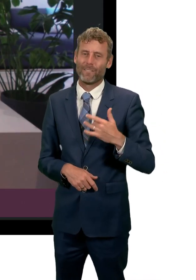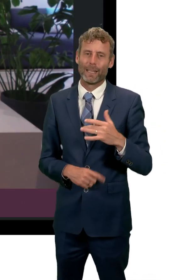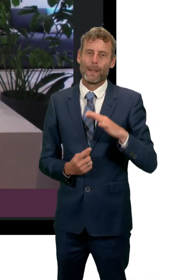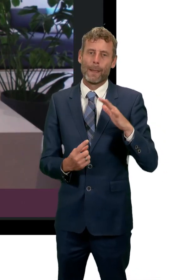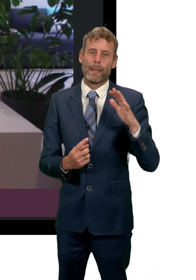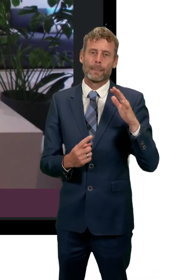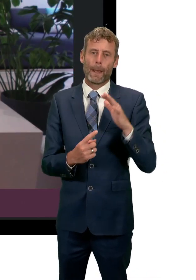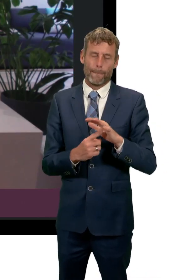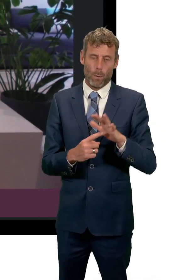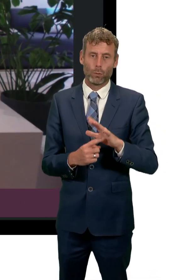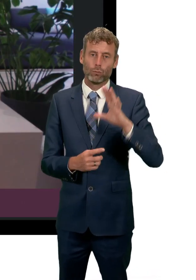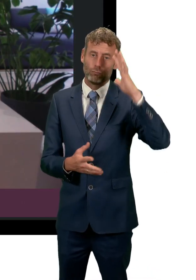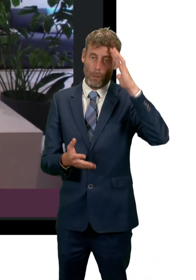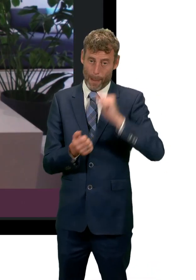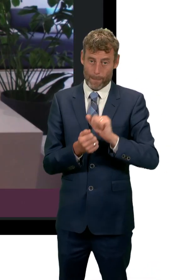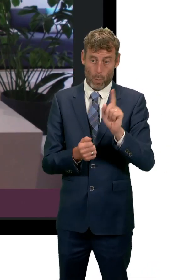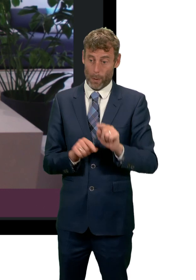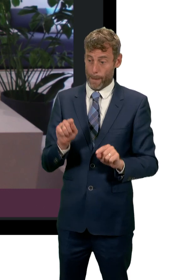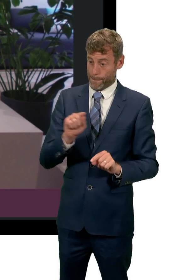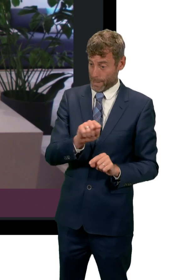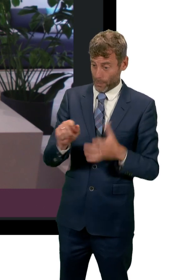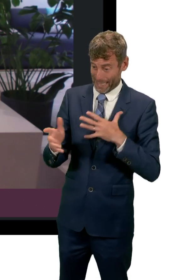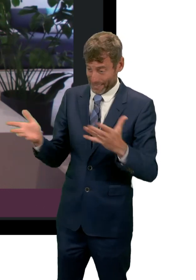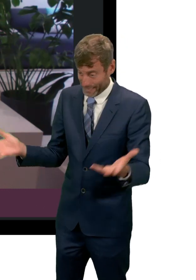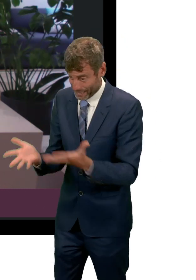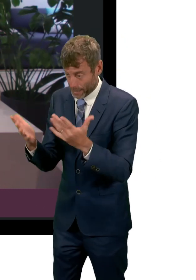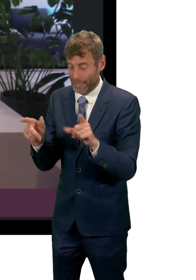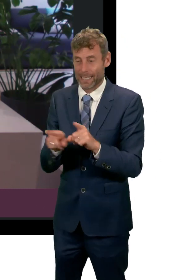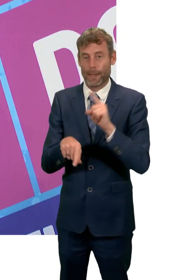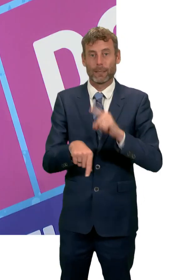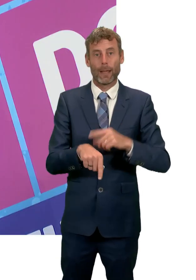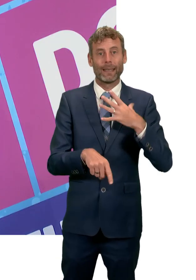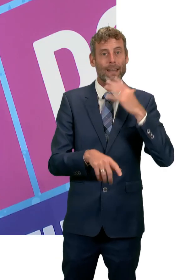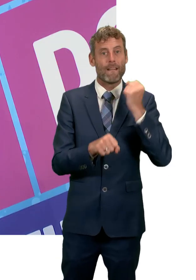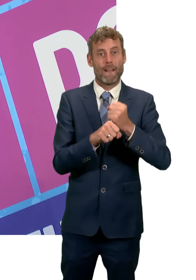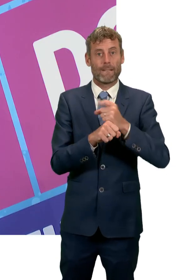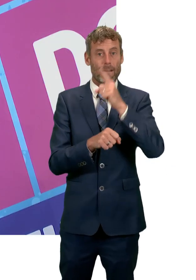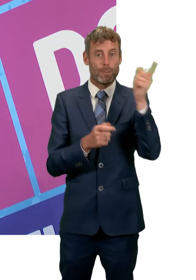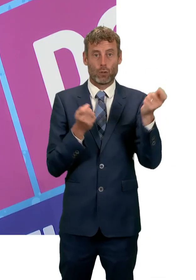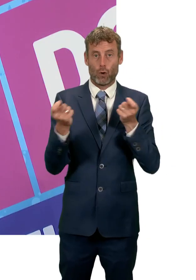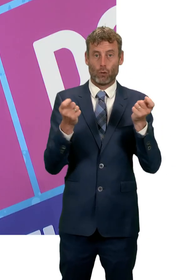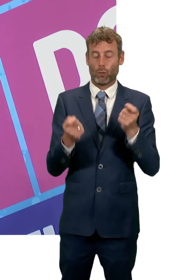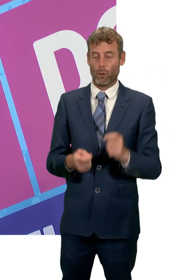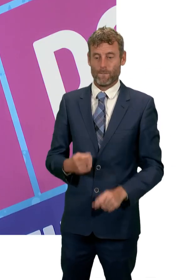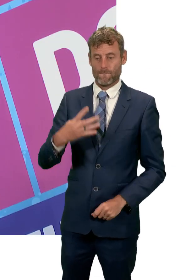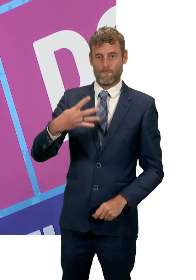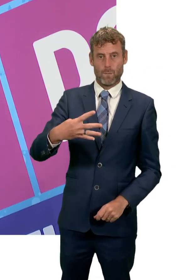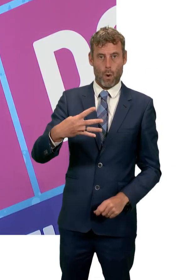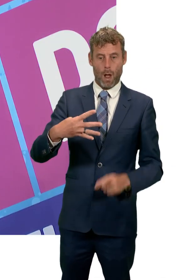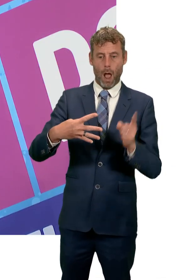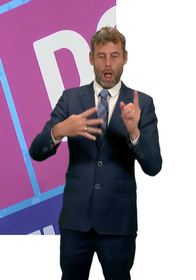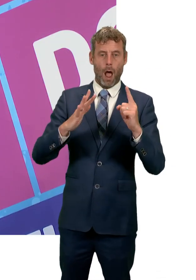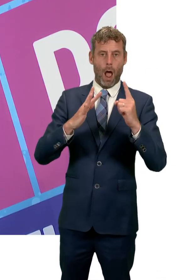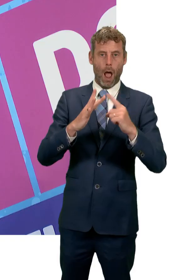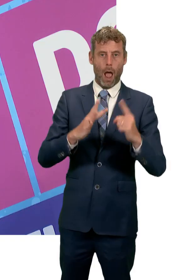both individuals and it's government agency. Okay, thanks. So 4 Ns. Institutes,